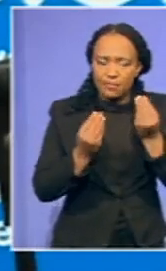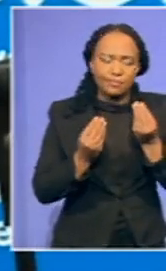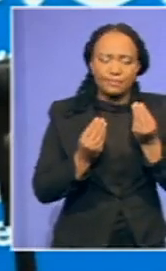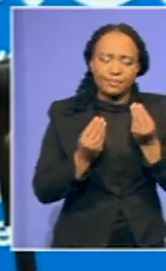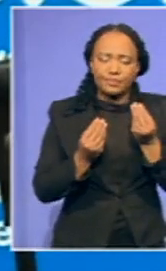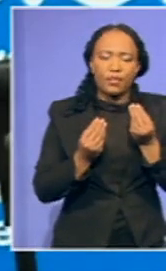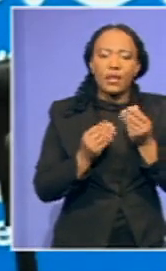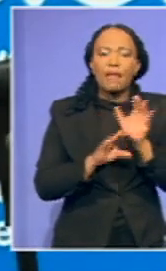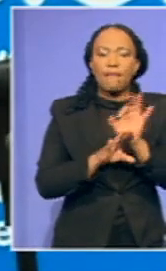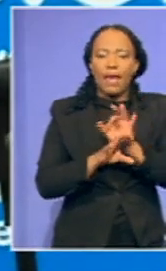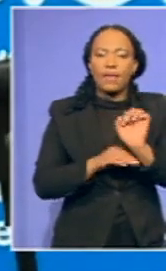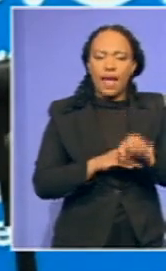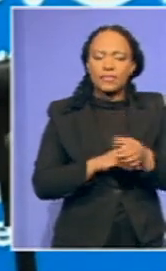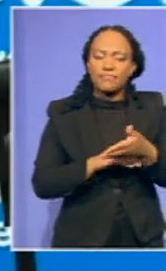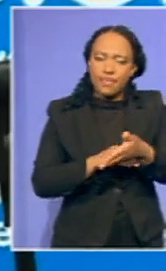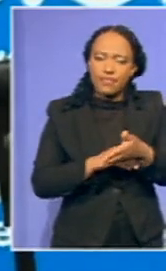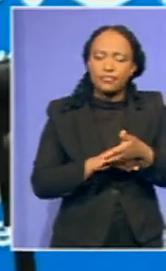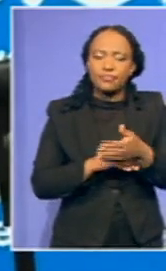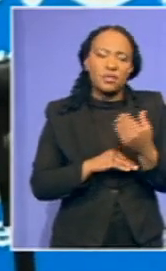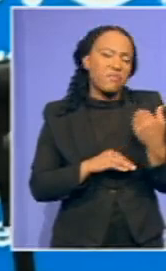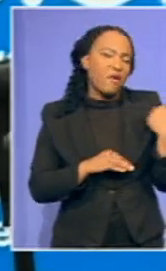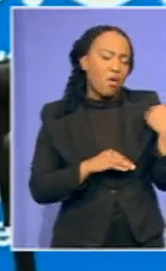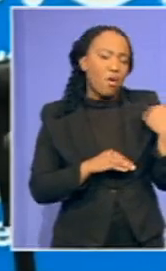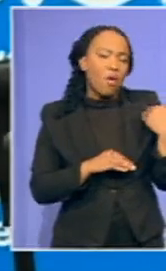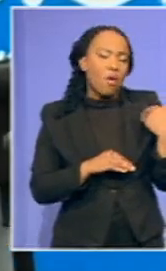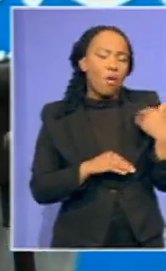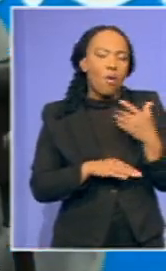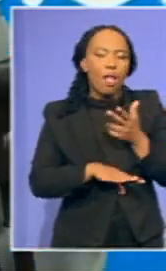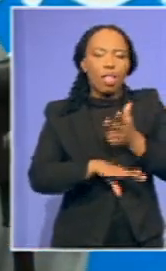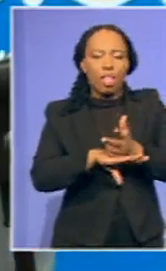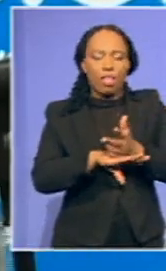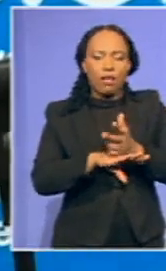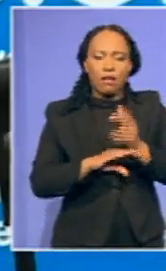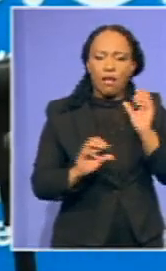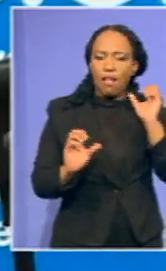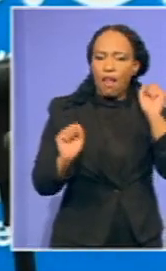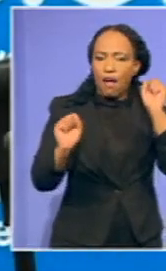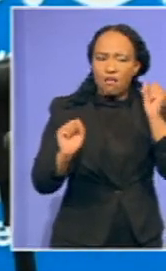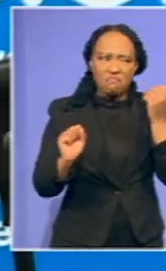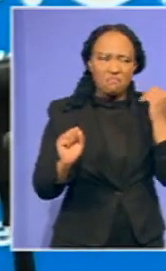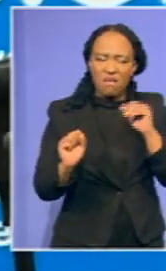plan. But when we came here for the previous press briefing, we were not at 540.